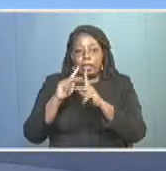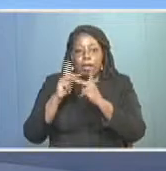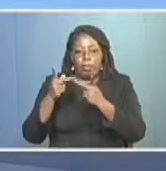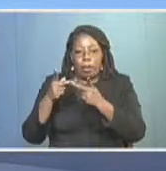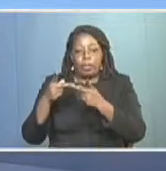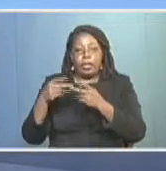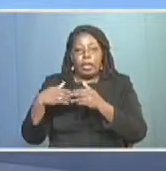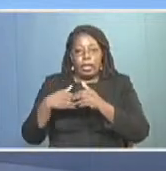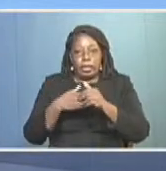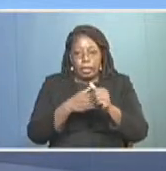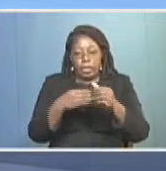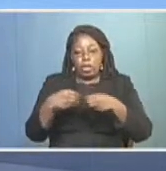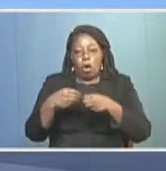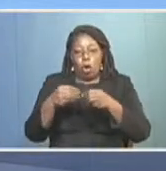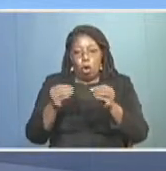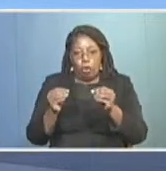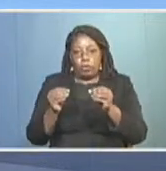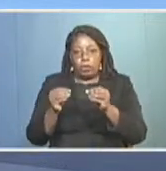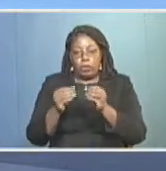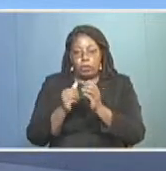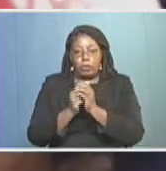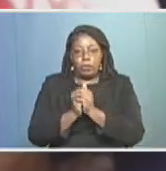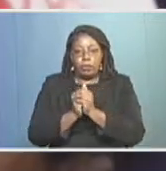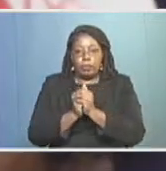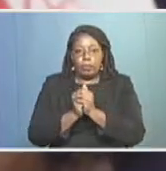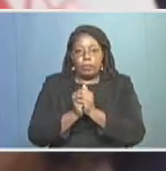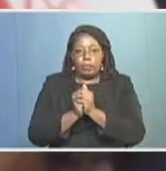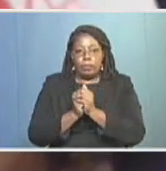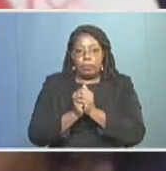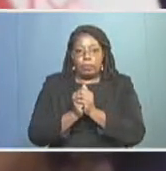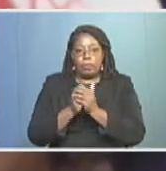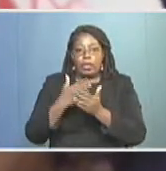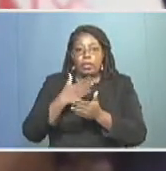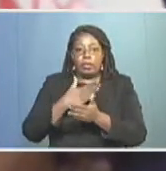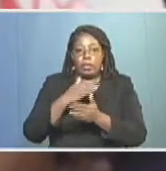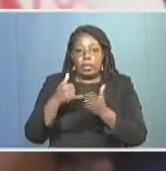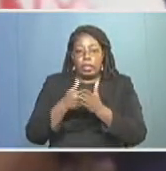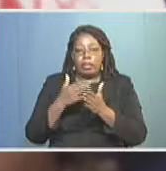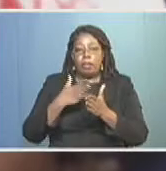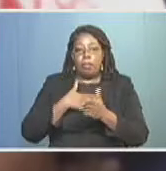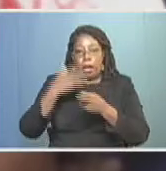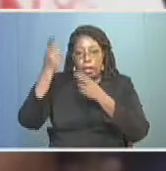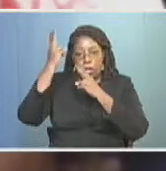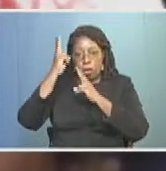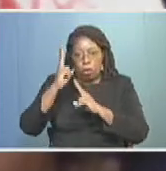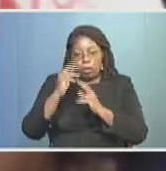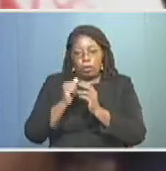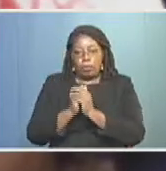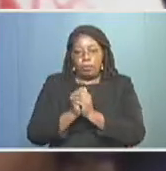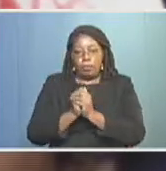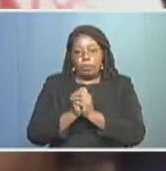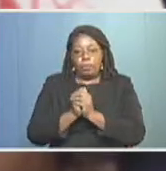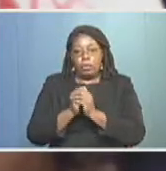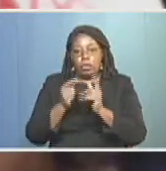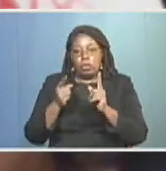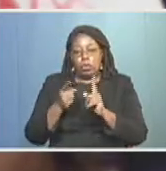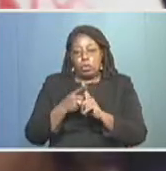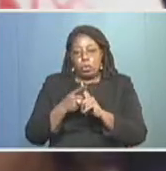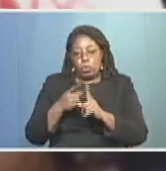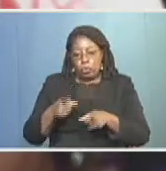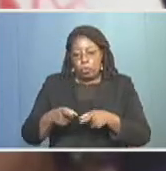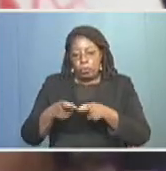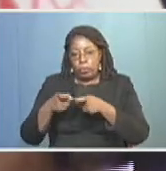candidate Kwesi Thompson made the submission. It is my honor and it is my privilege to